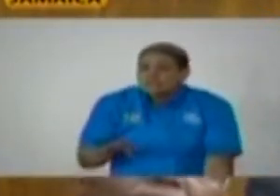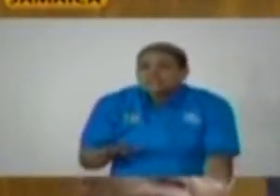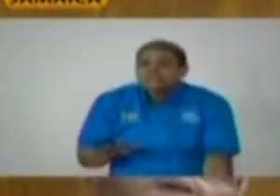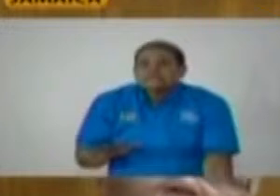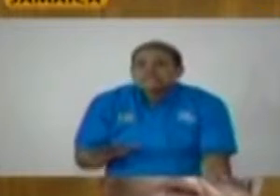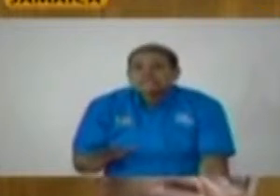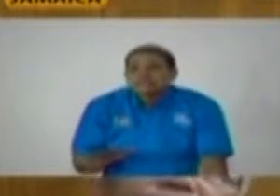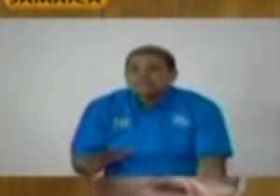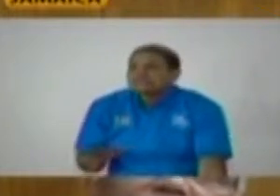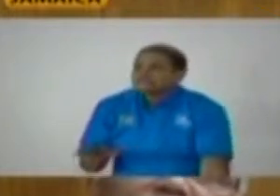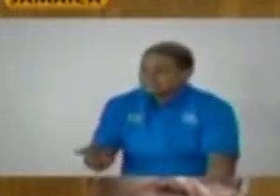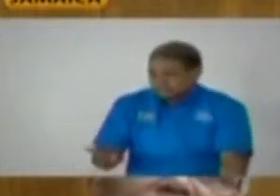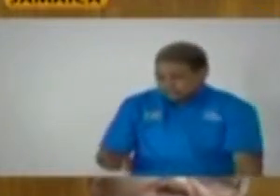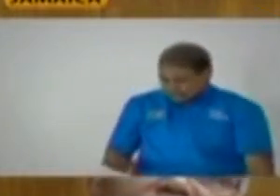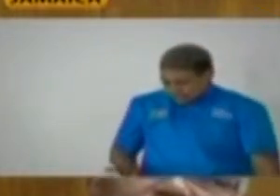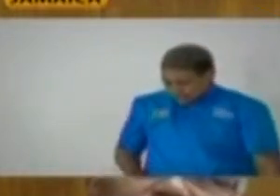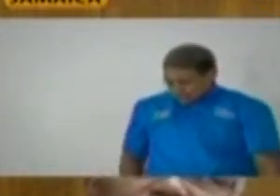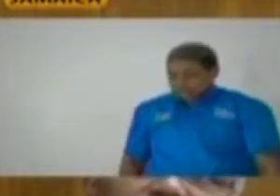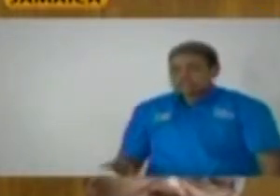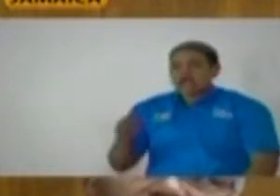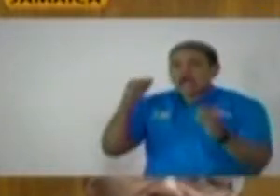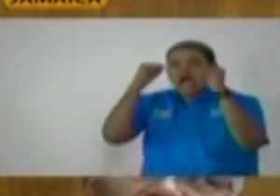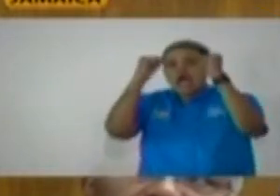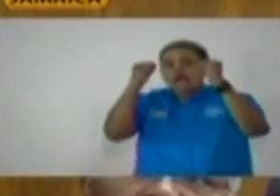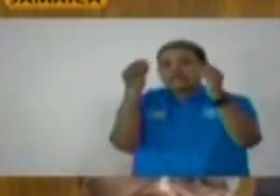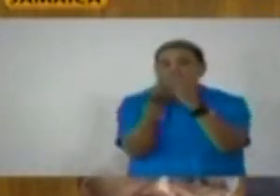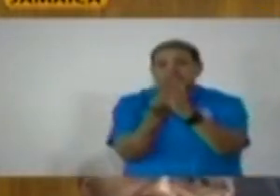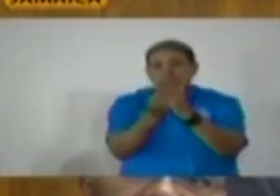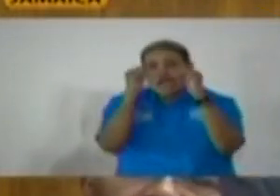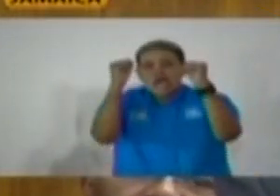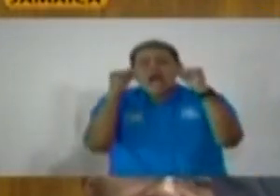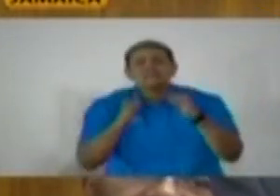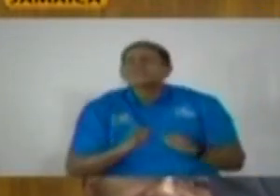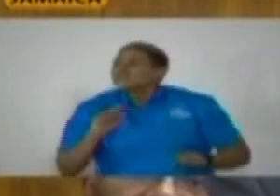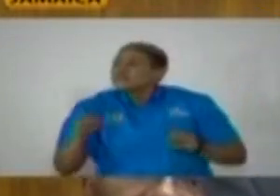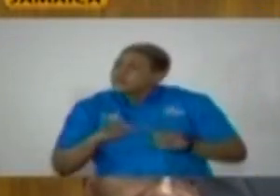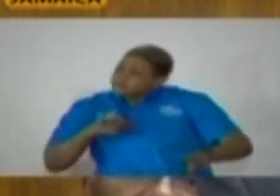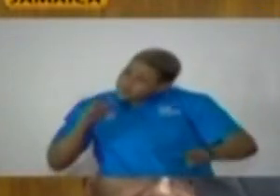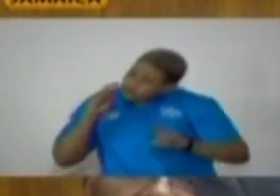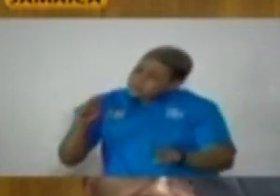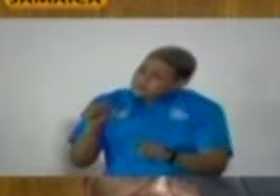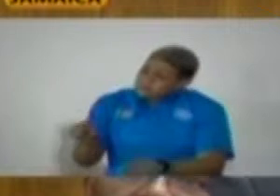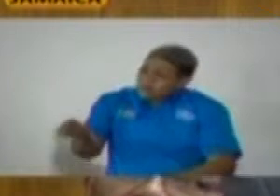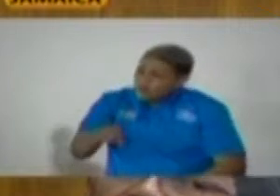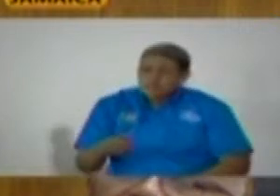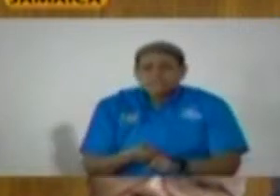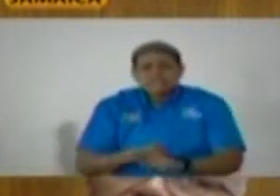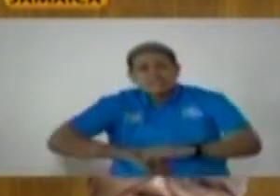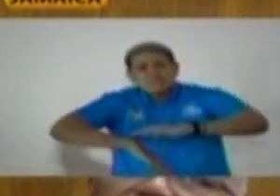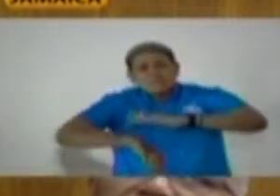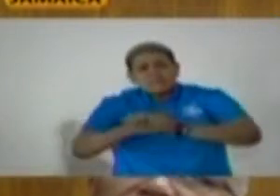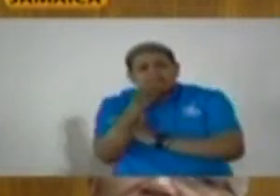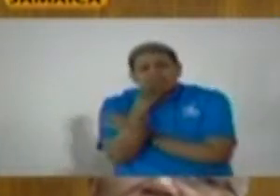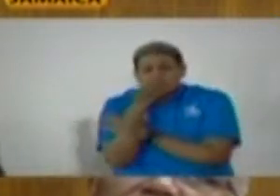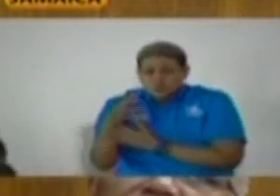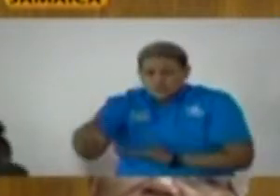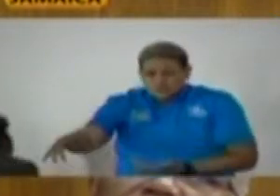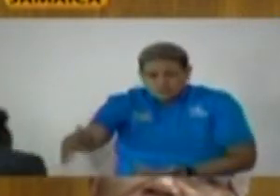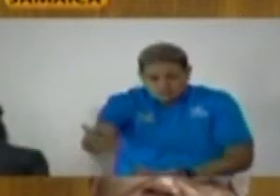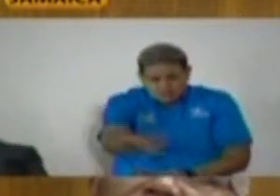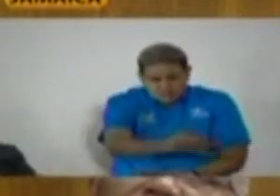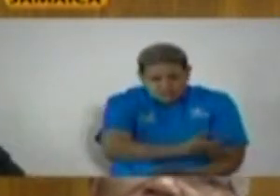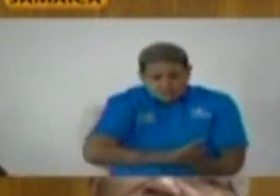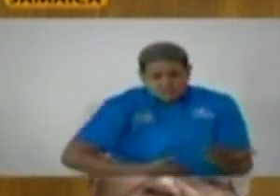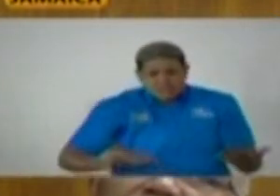mix of goods that Statin uses. And when we look only at a small number of basic food items, the things